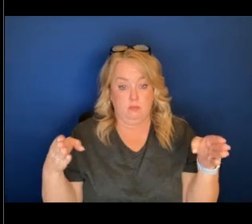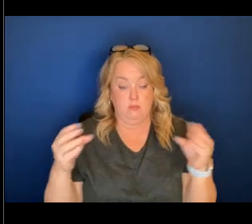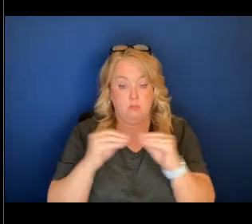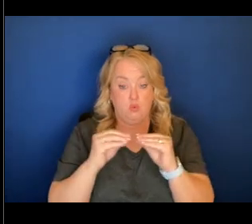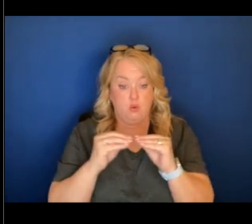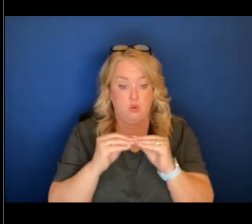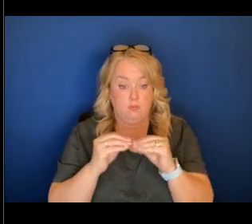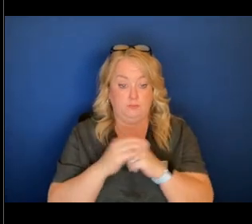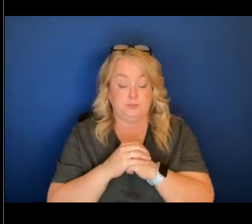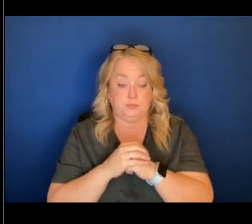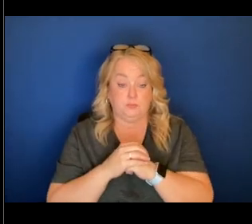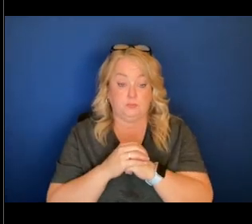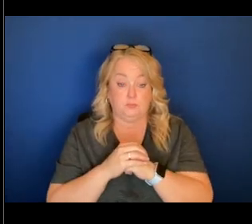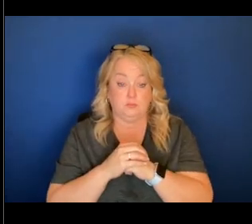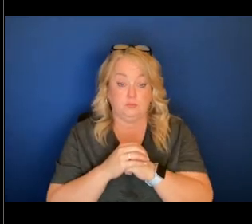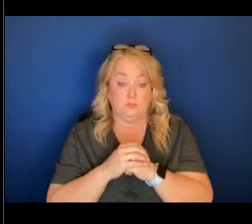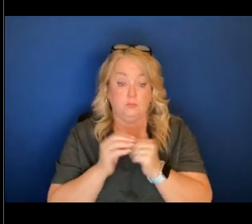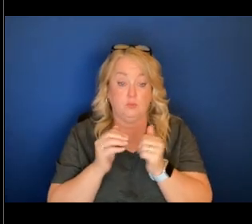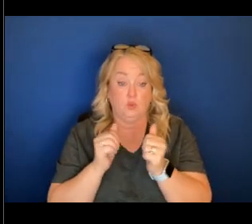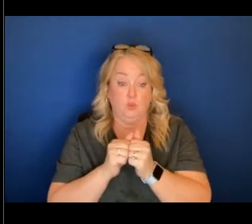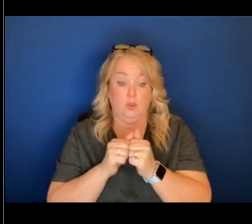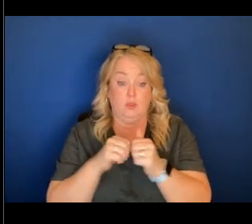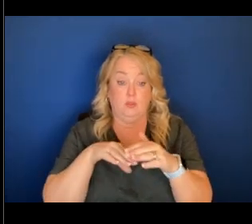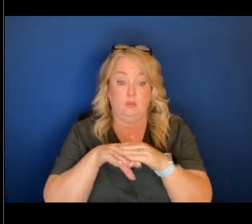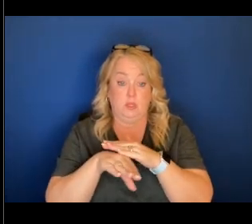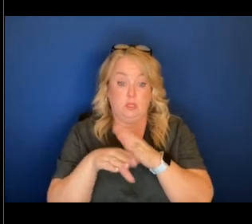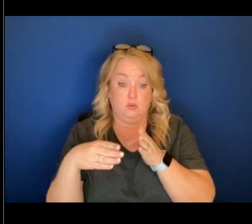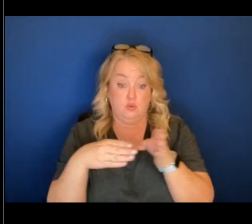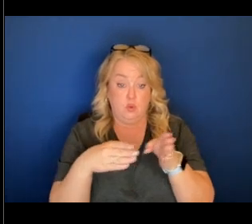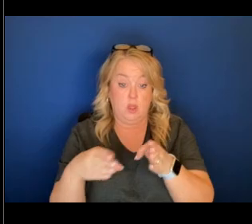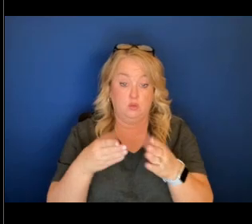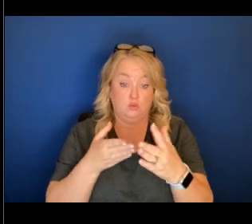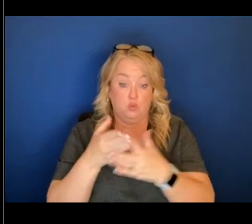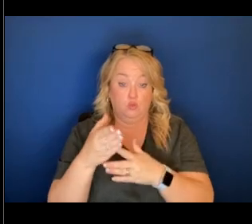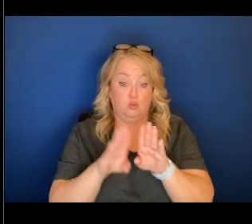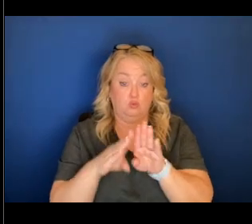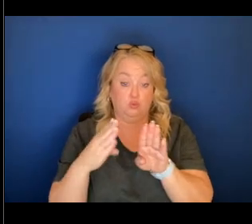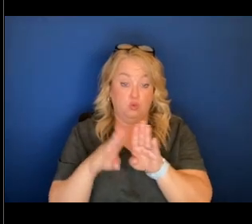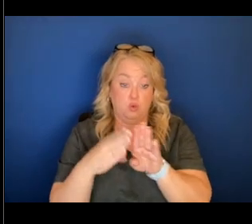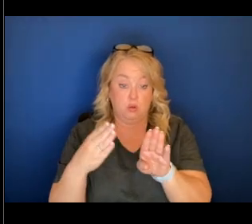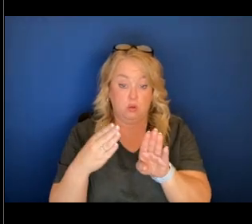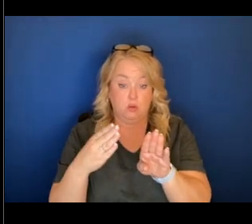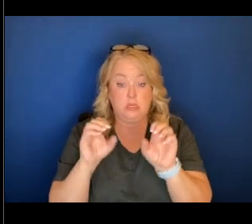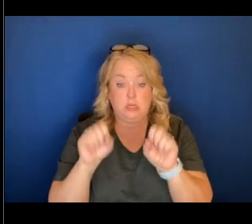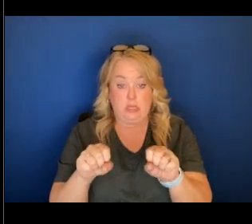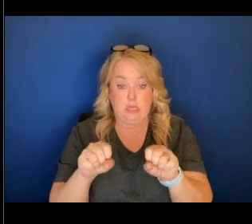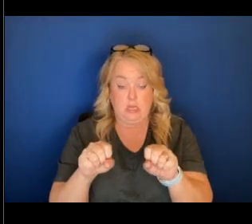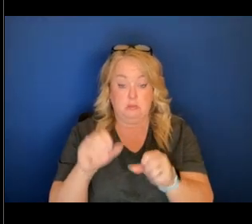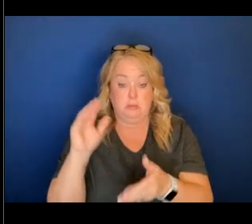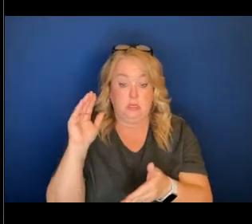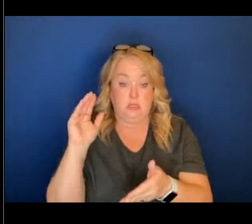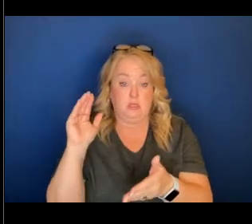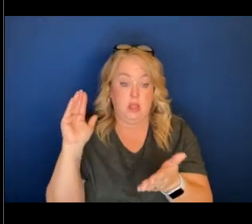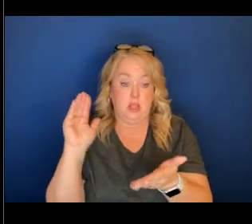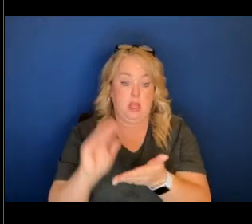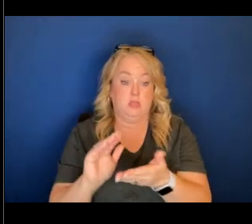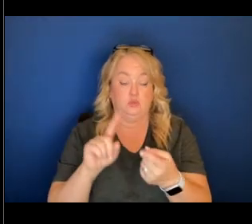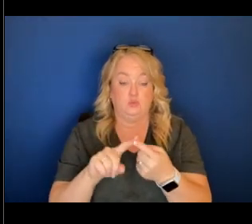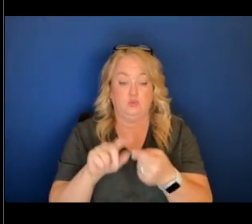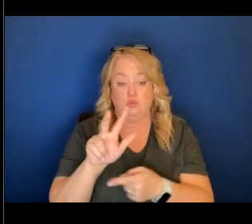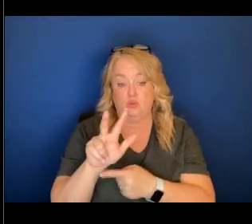or wider. Where accessible routes pass through doors, the width may be